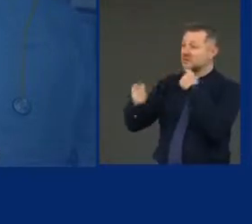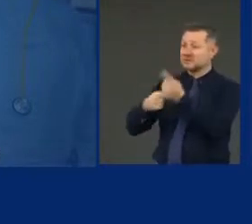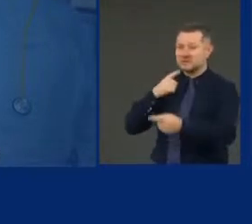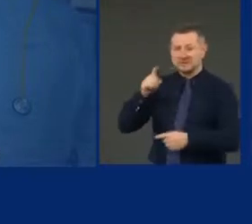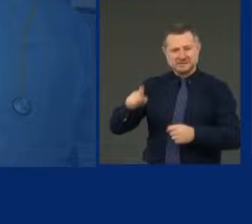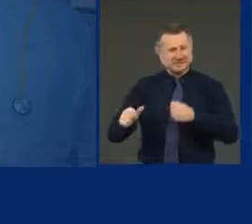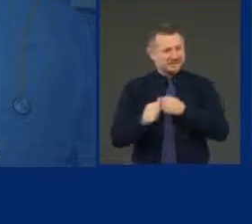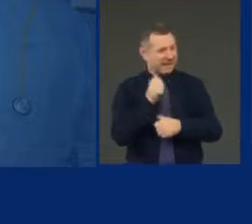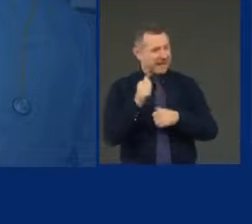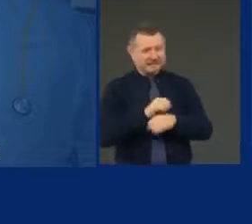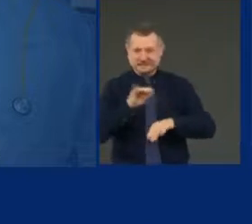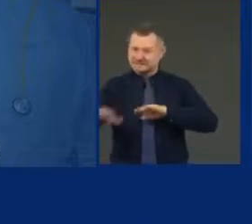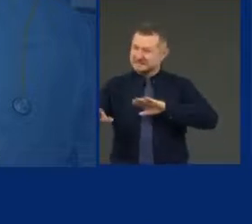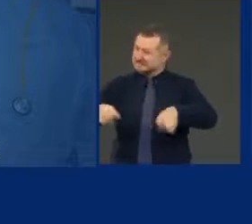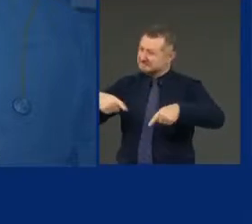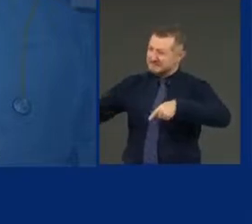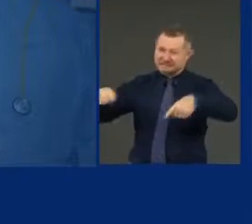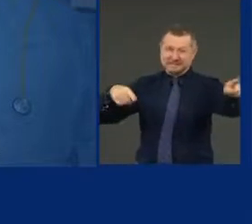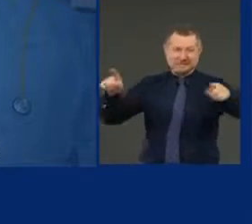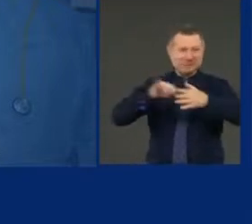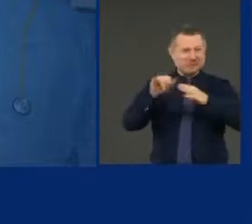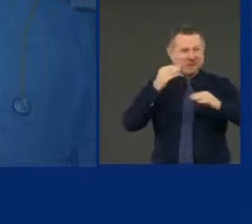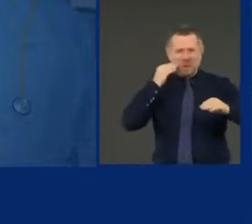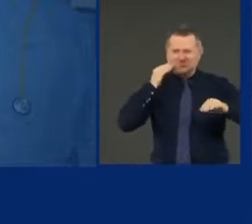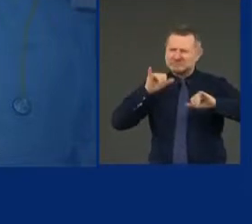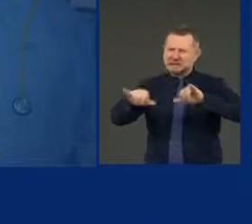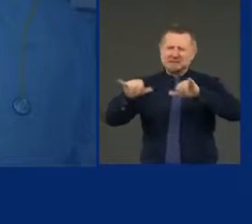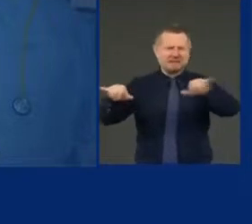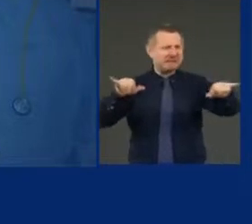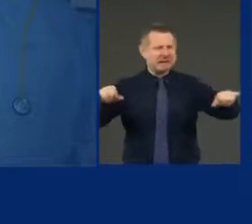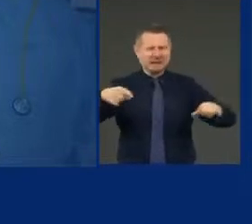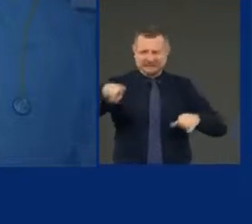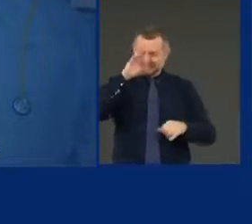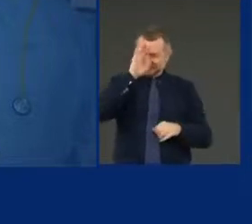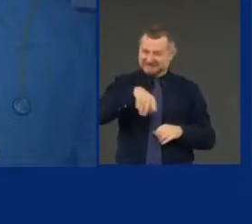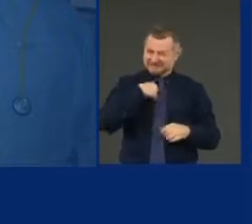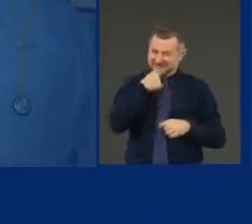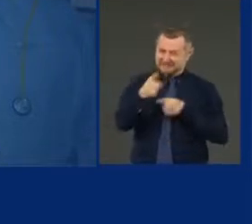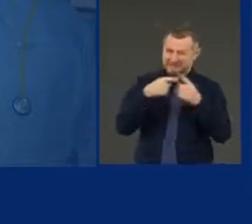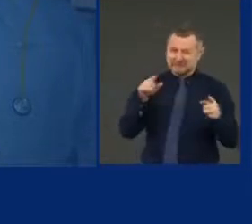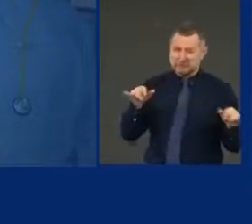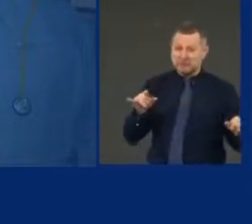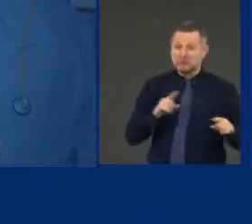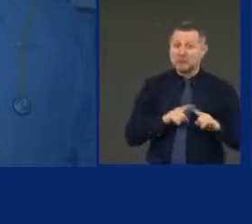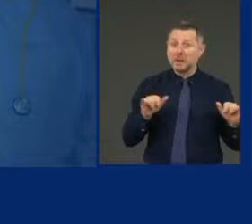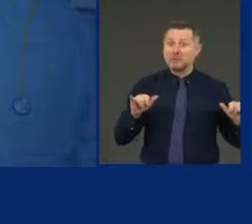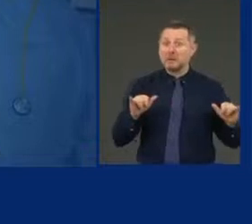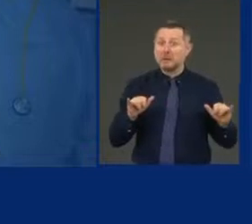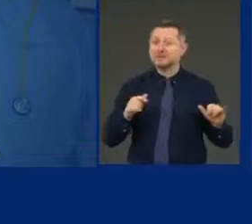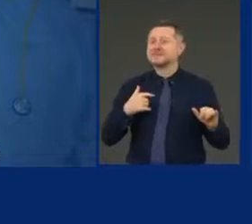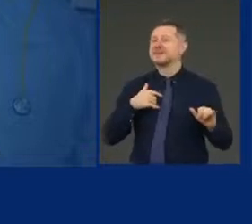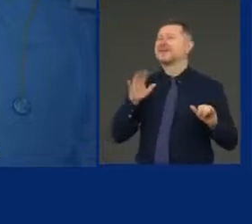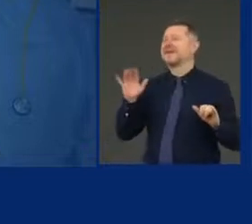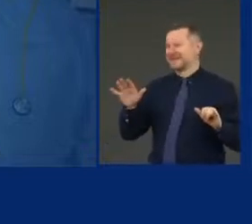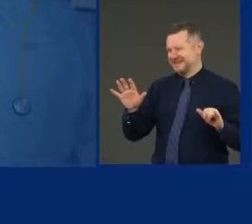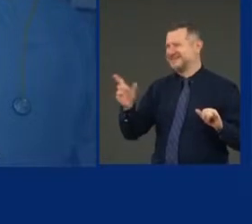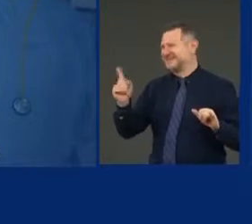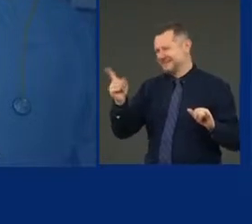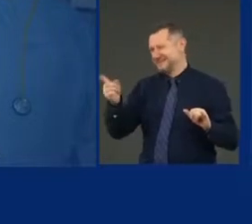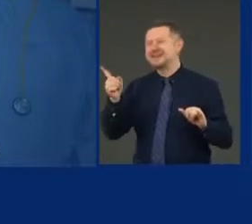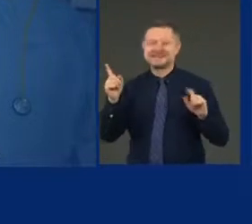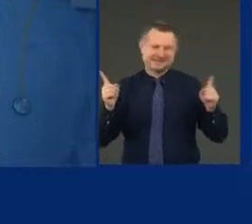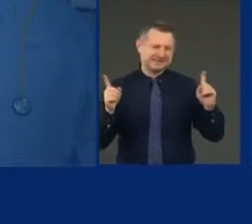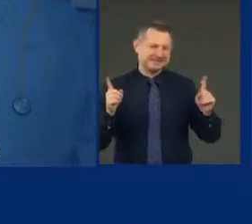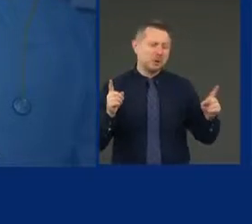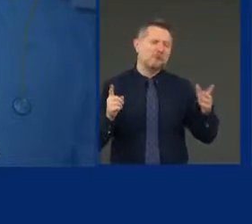Stay home. Protect yourself. Protect your family. And in the same breath, I was saying to the